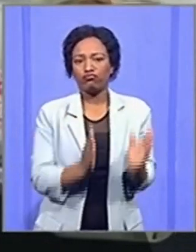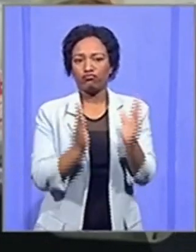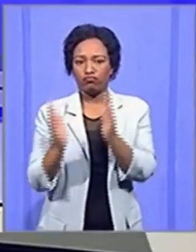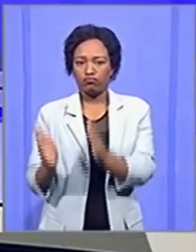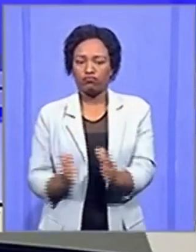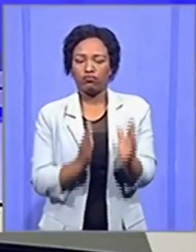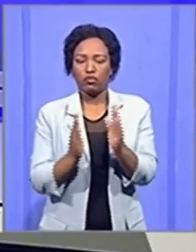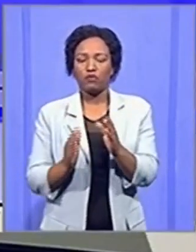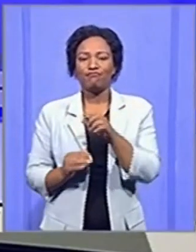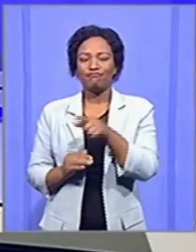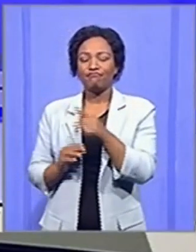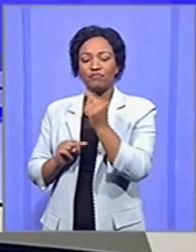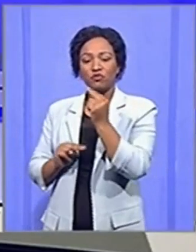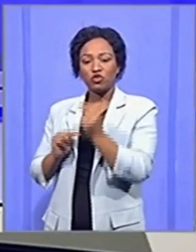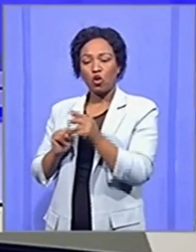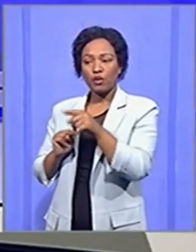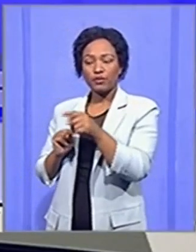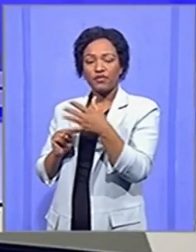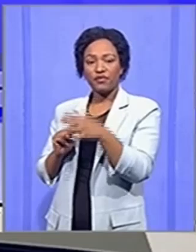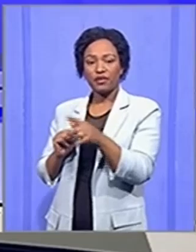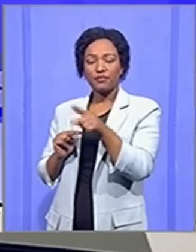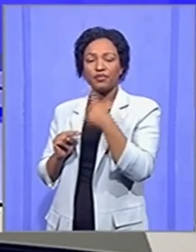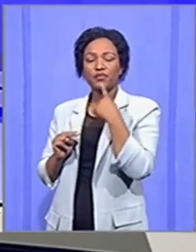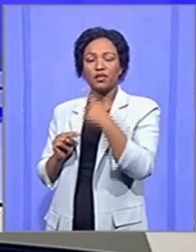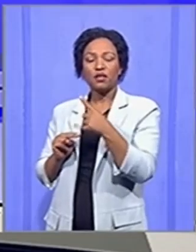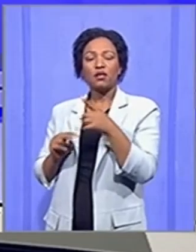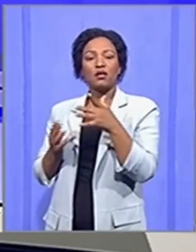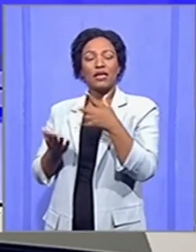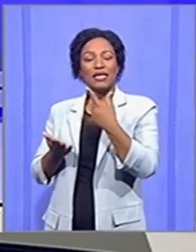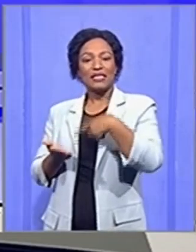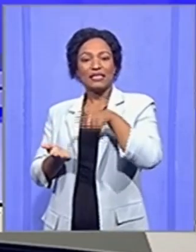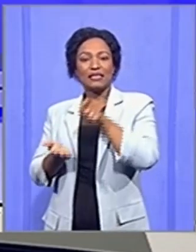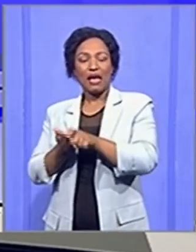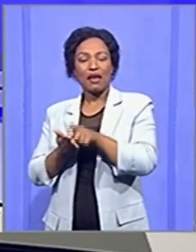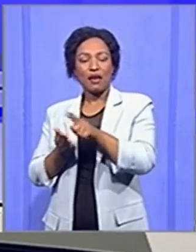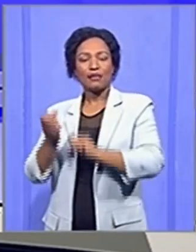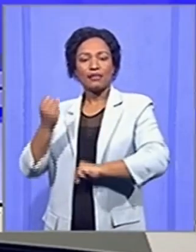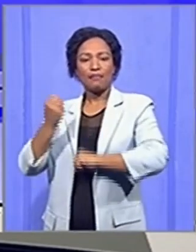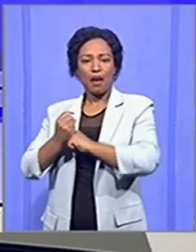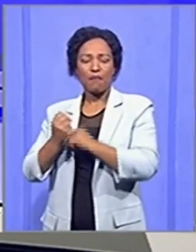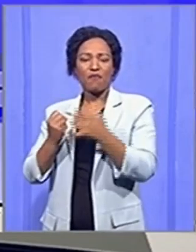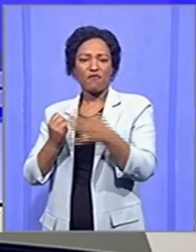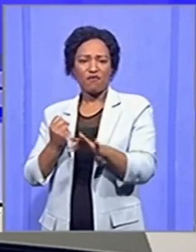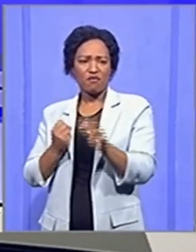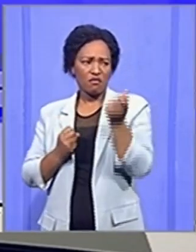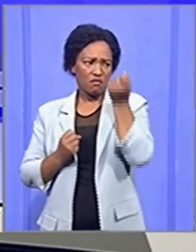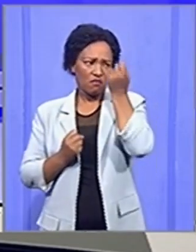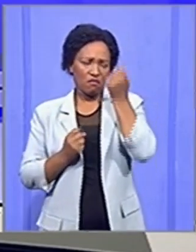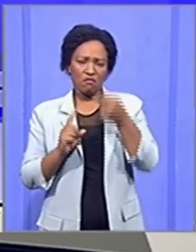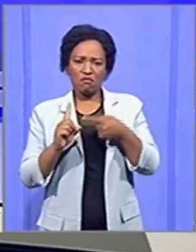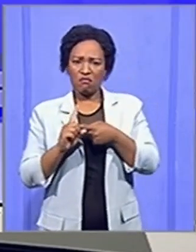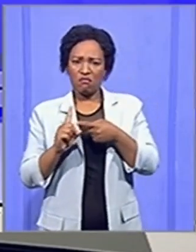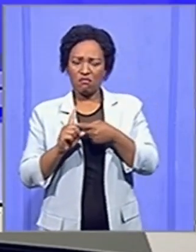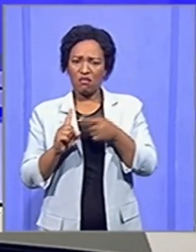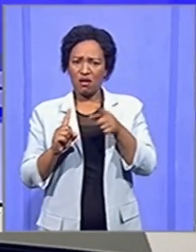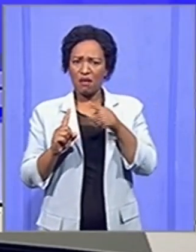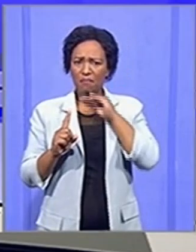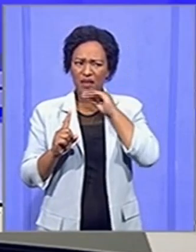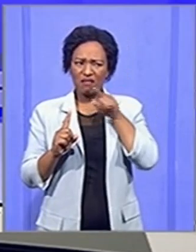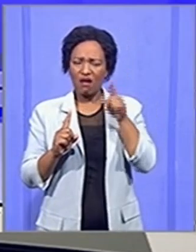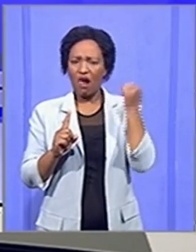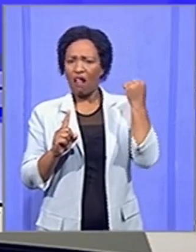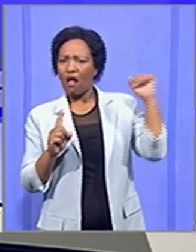Ka bokhutshwane go nnile le ke mo kgatlhanong le go saeniwa ga molao o. A o tlhaloganya gore ke mo kgatlhanong e ka tswa e tswa